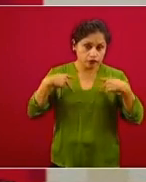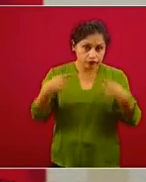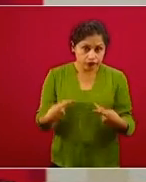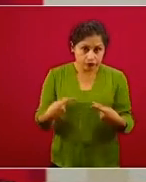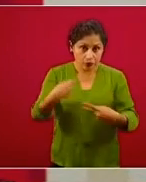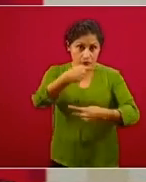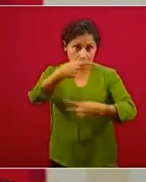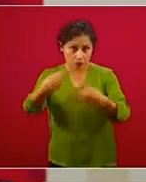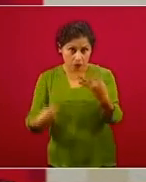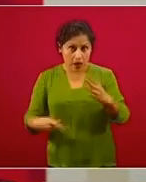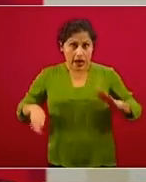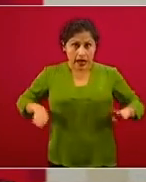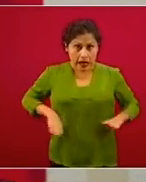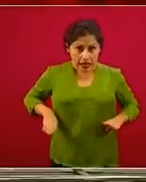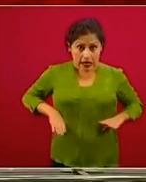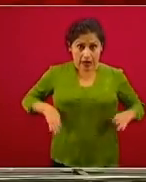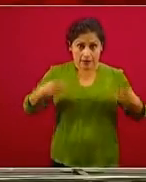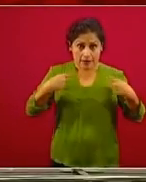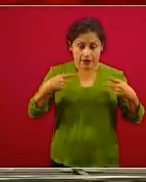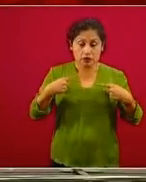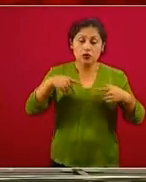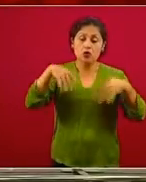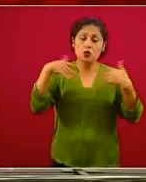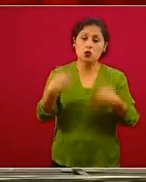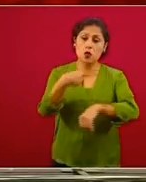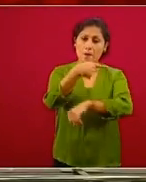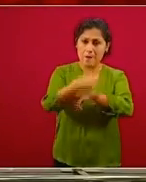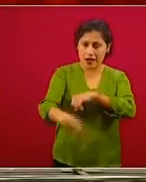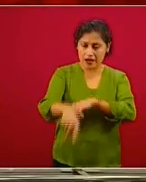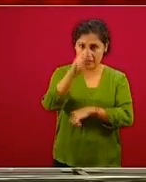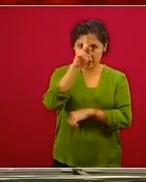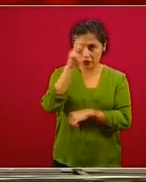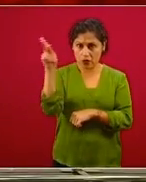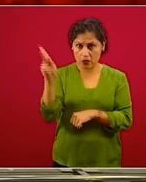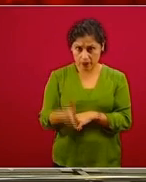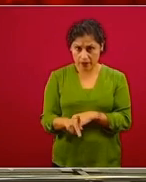risk from complications of getting COVID.